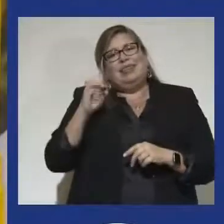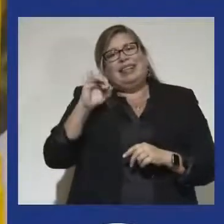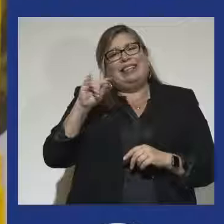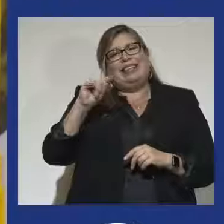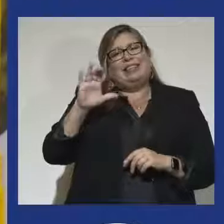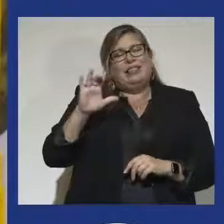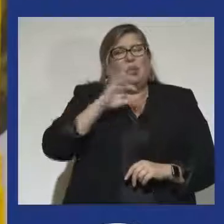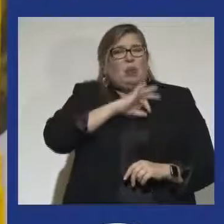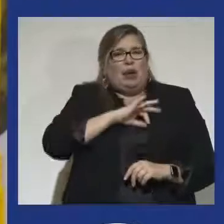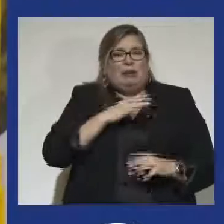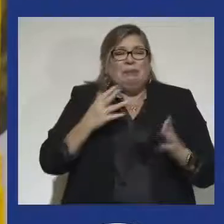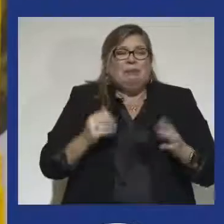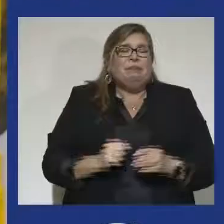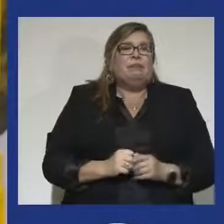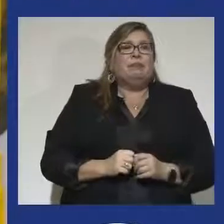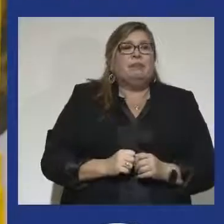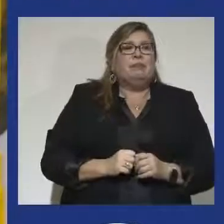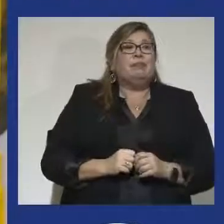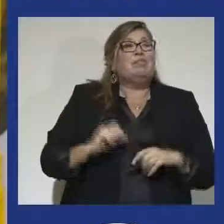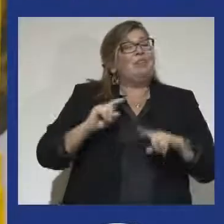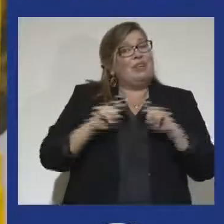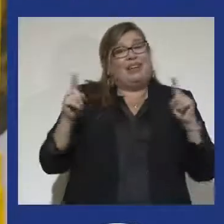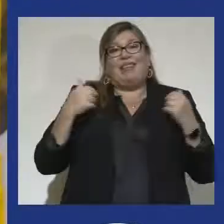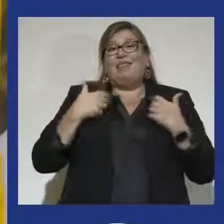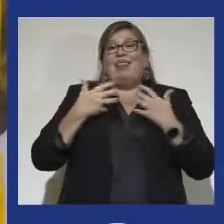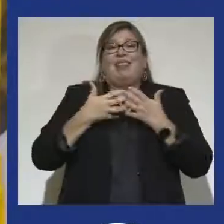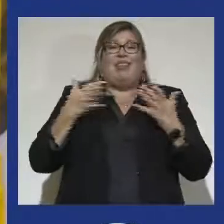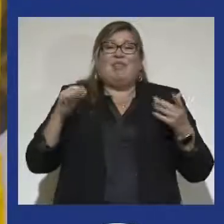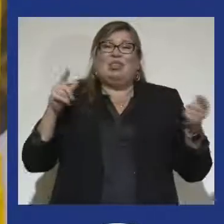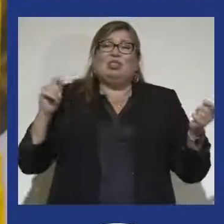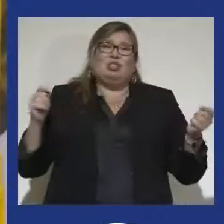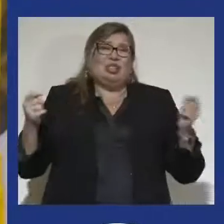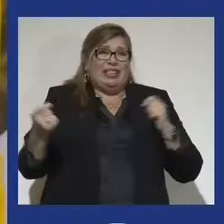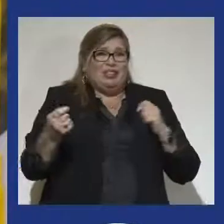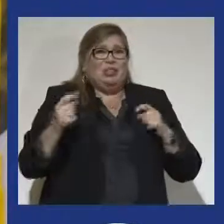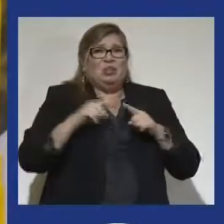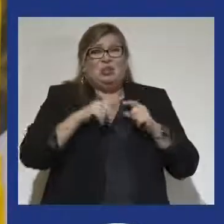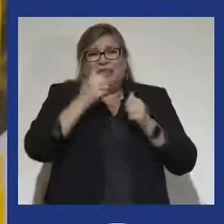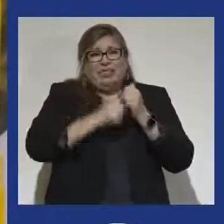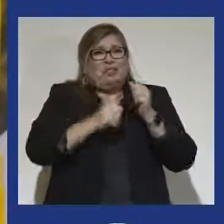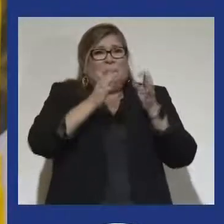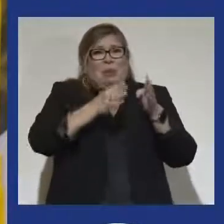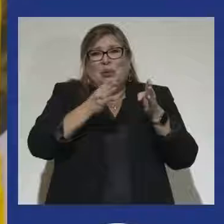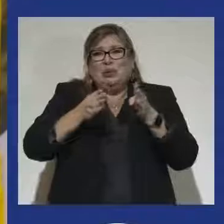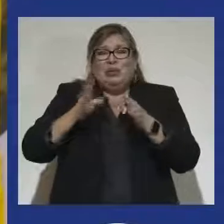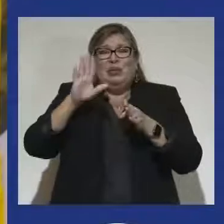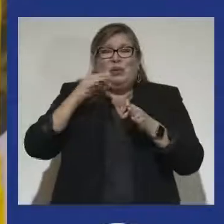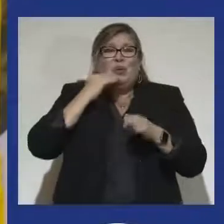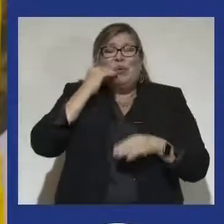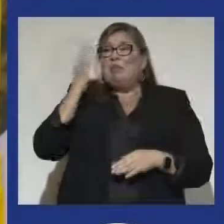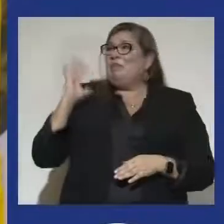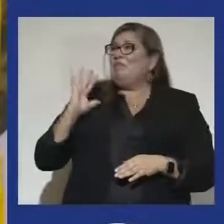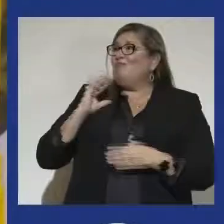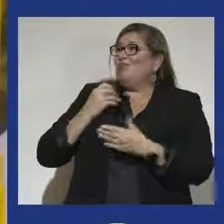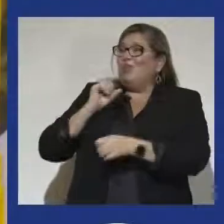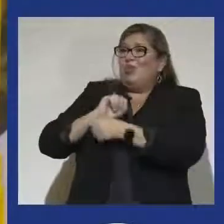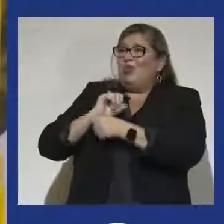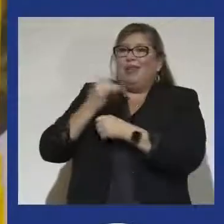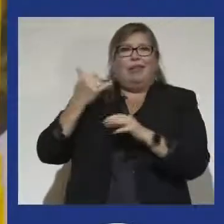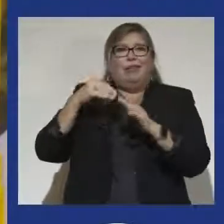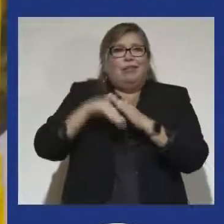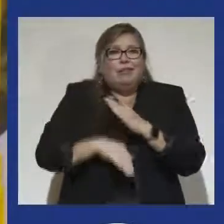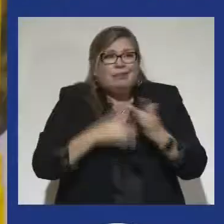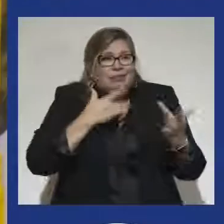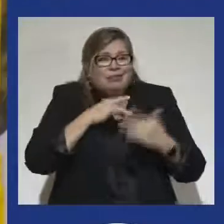pool. Certainly, there has been a lot of changes to people's individual household income, and there